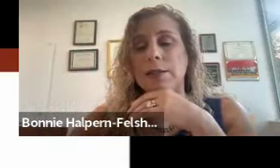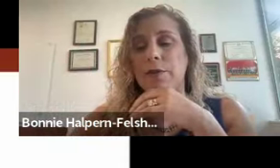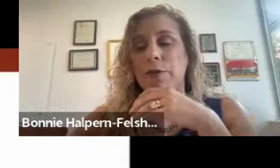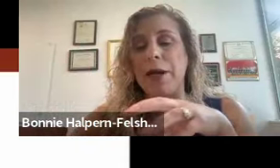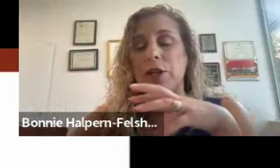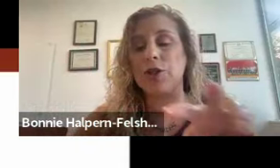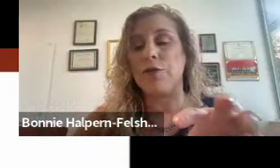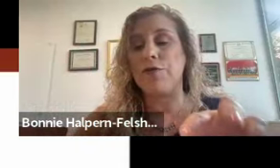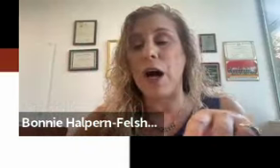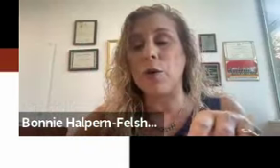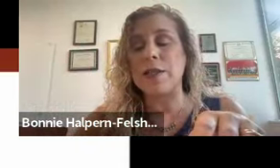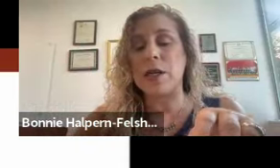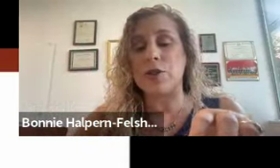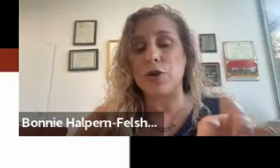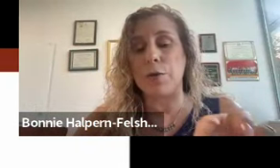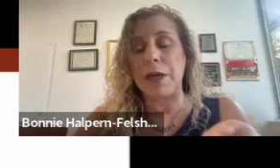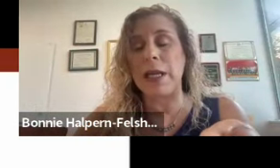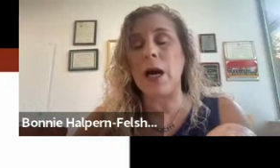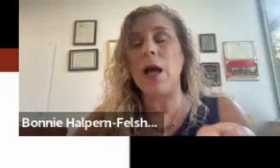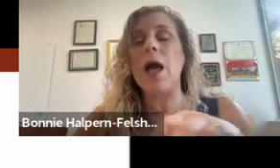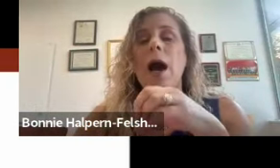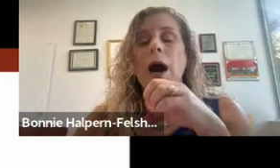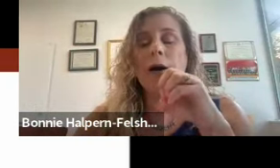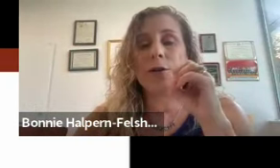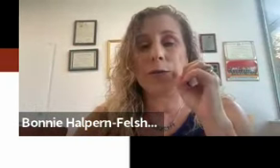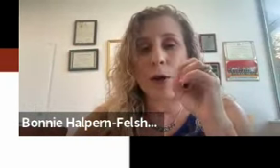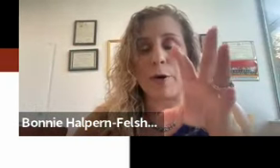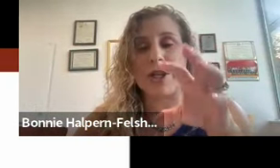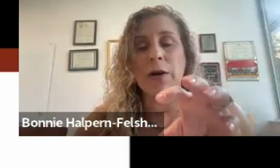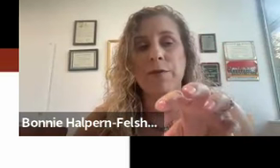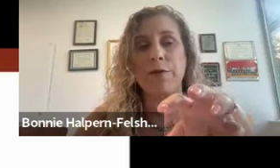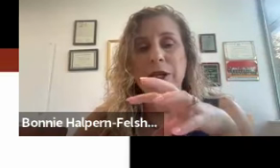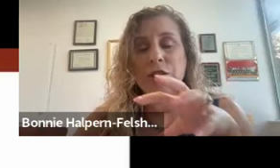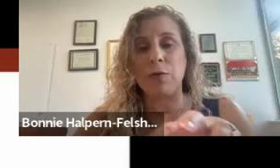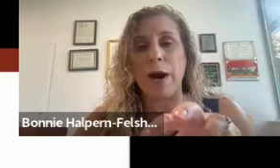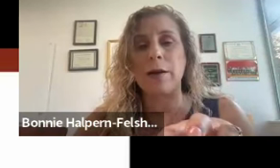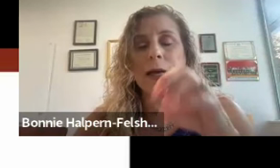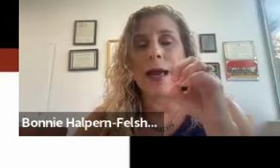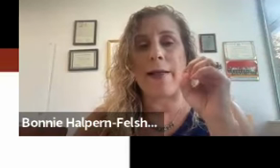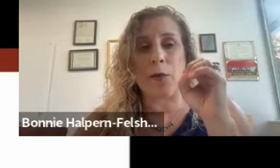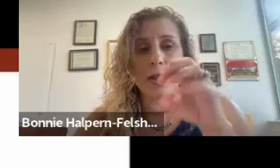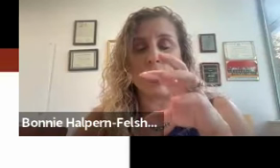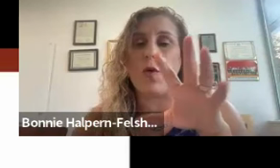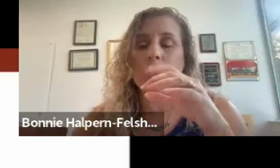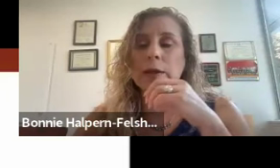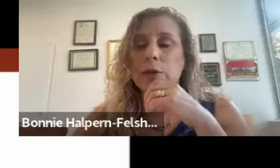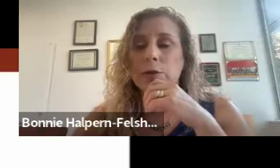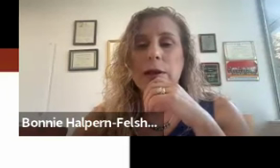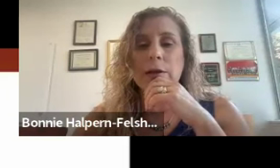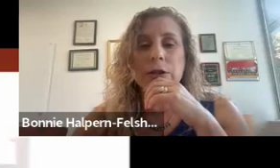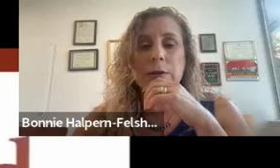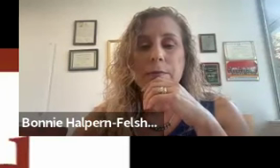all kinds of information. So follow us on social media. We push out information regularly, and then we do